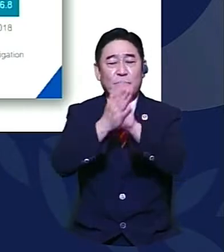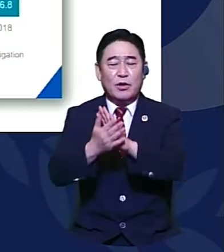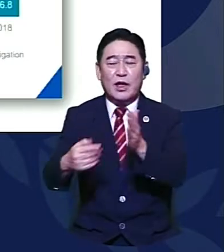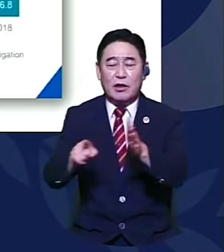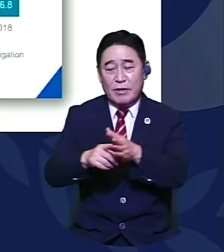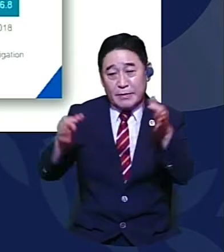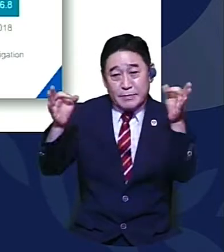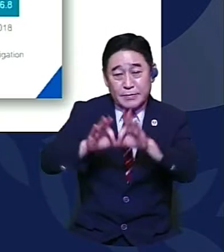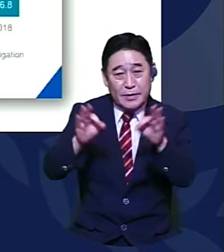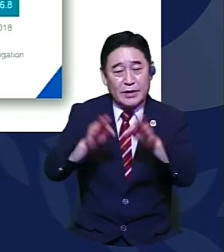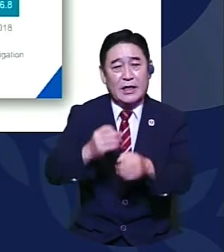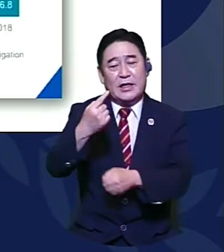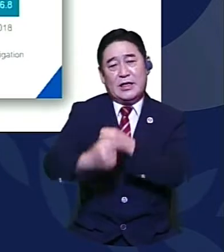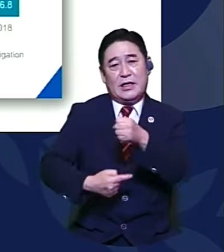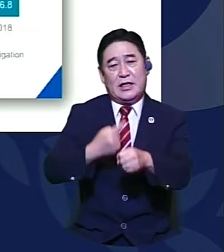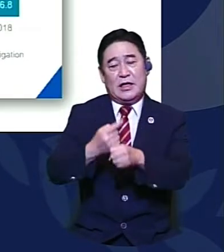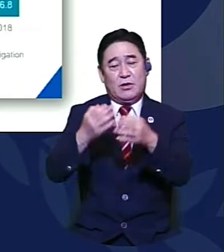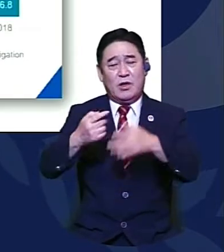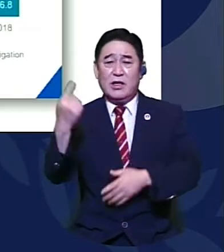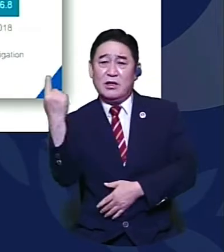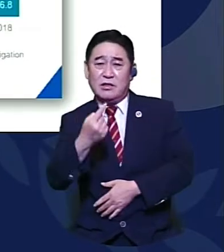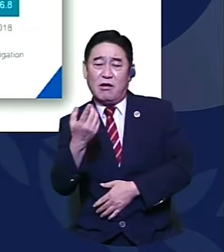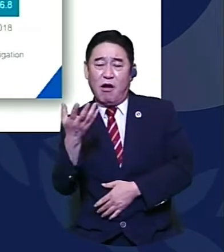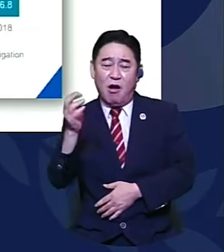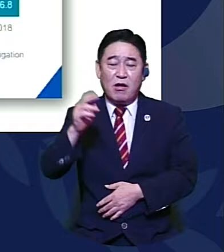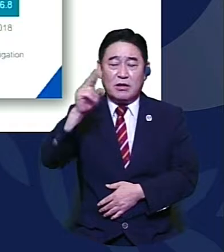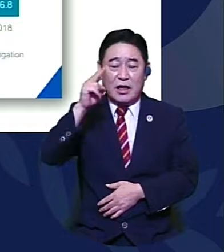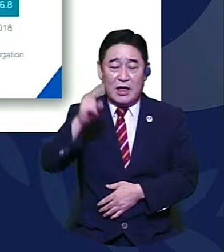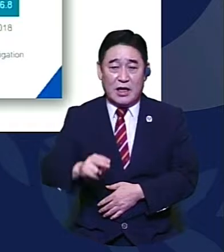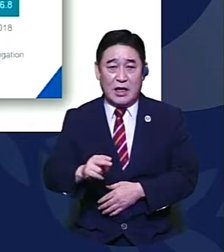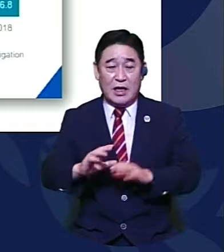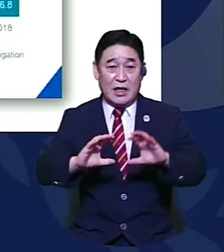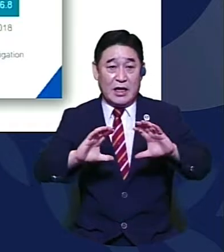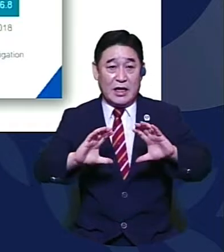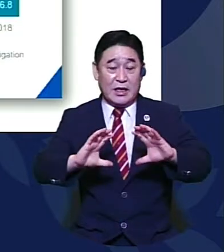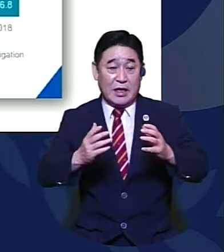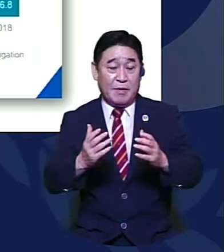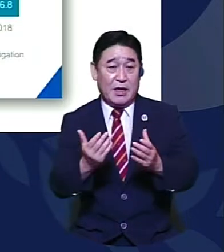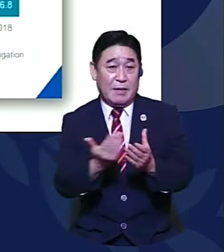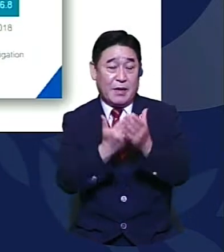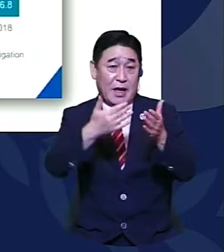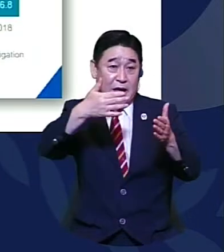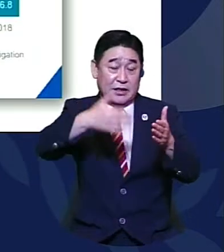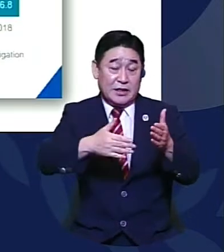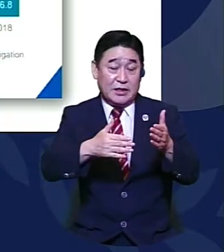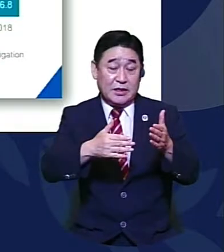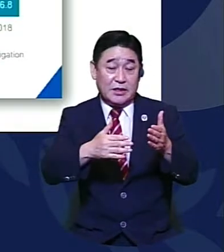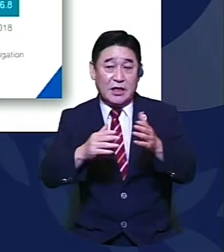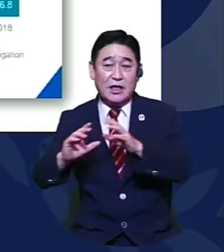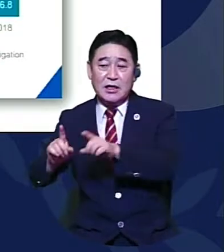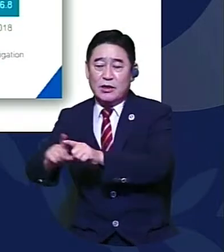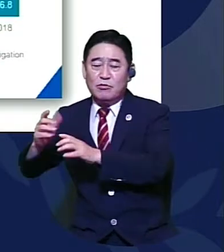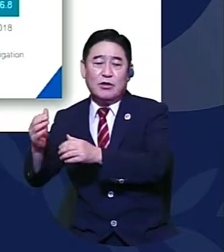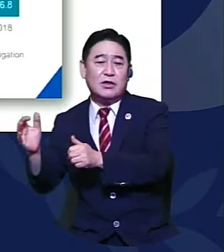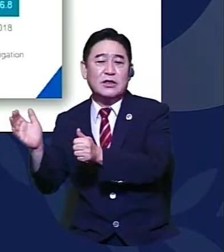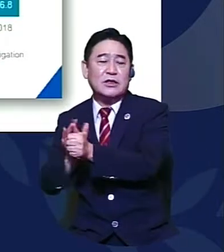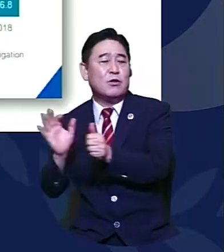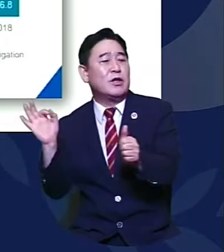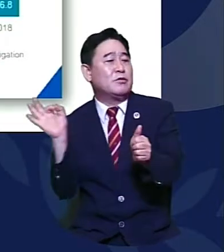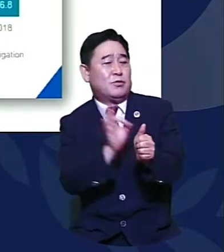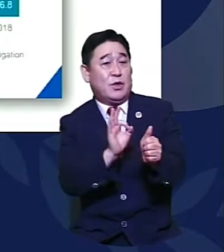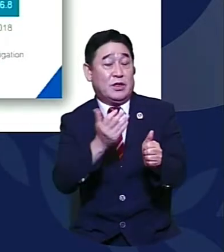year from developed countries to developing countries. It's not been exactly that, but not that far